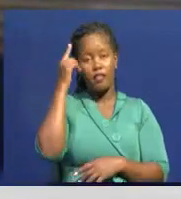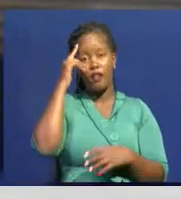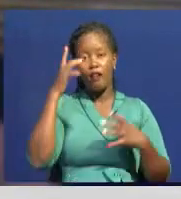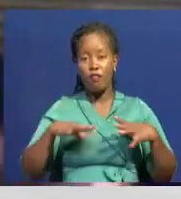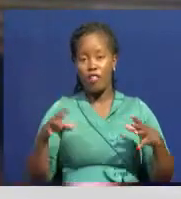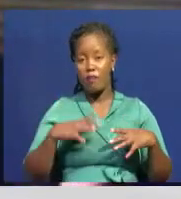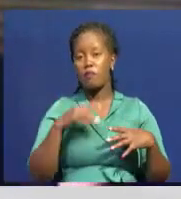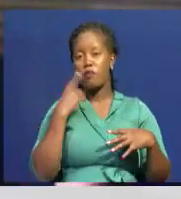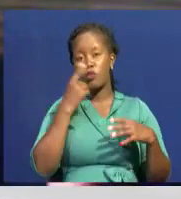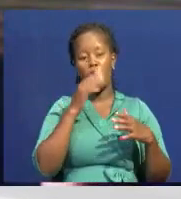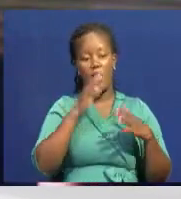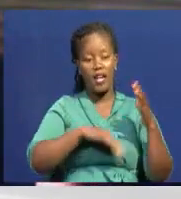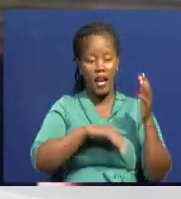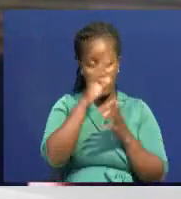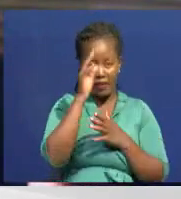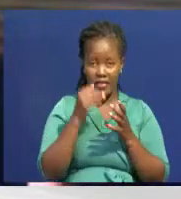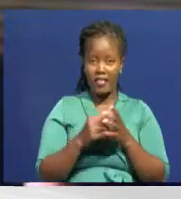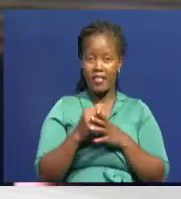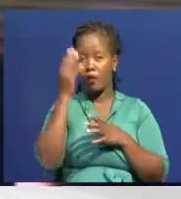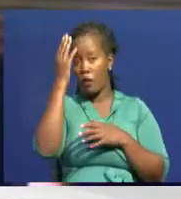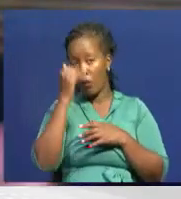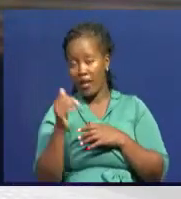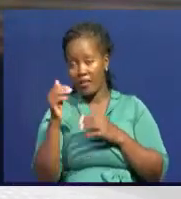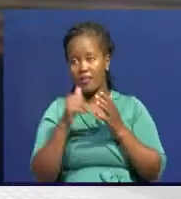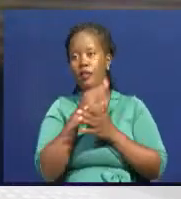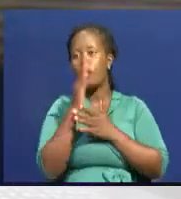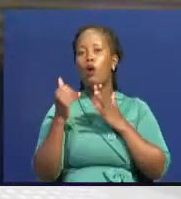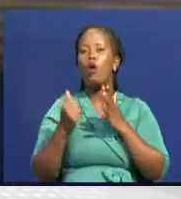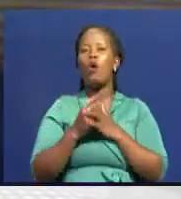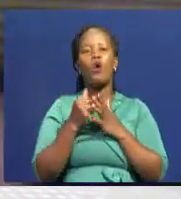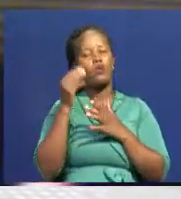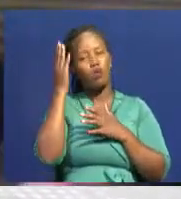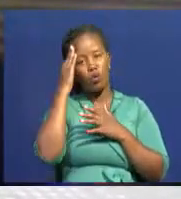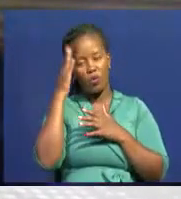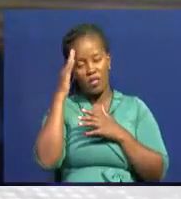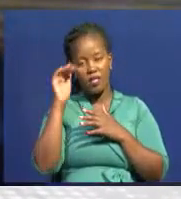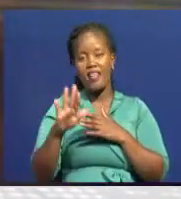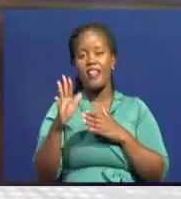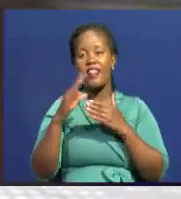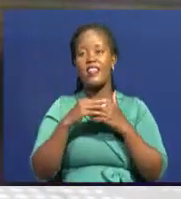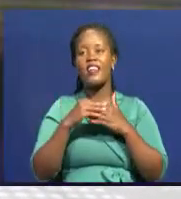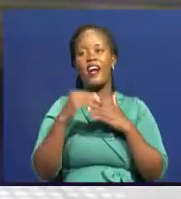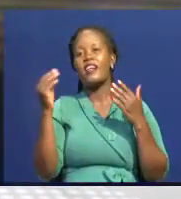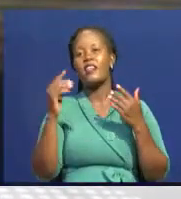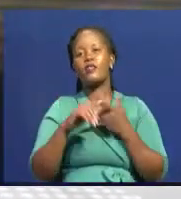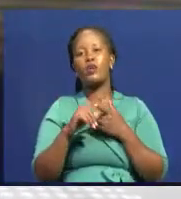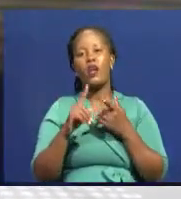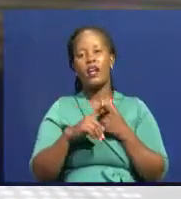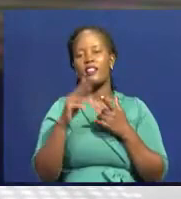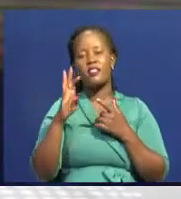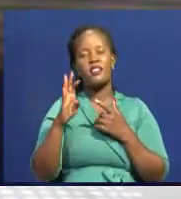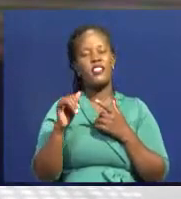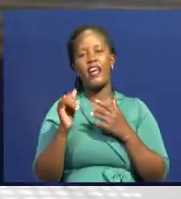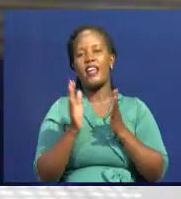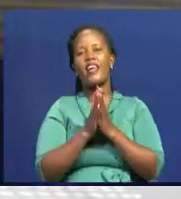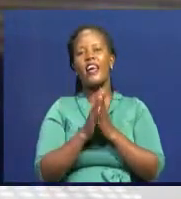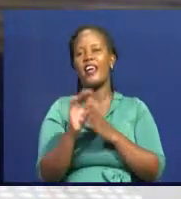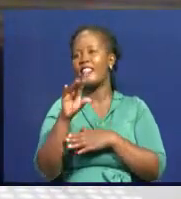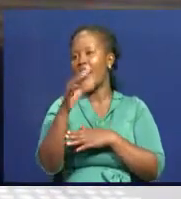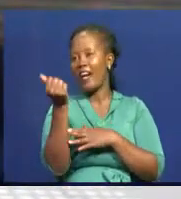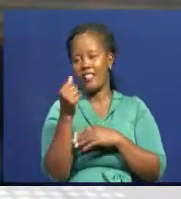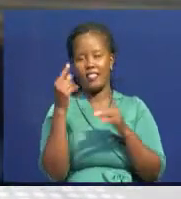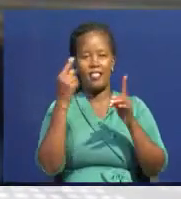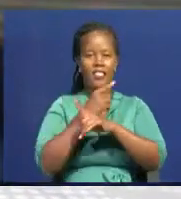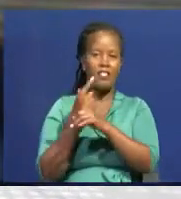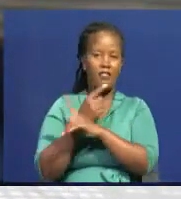out in diaspora because their currency, dollar, yen, and pound, and so on,